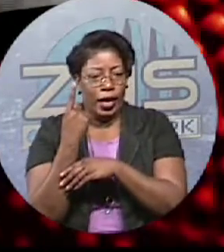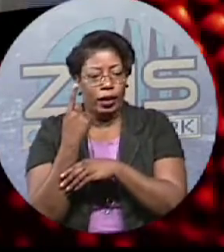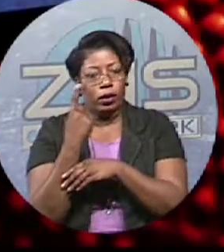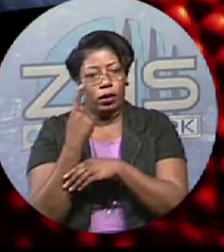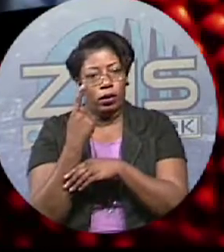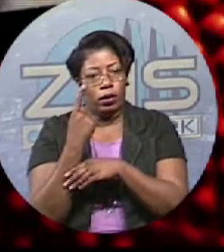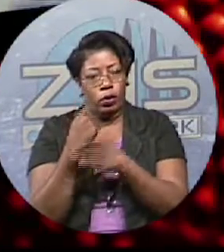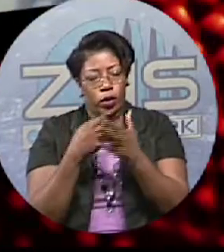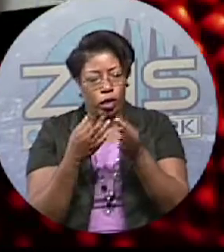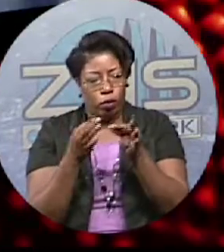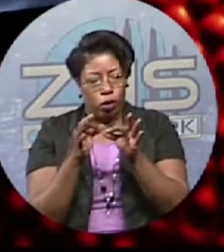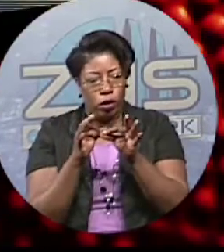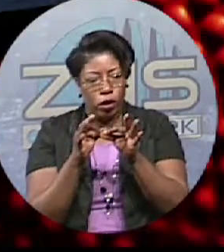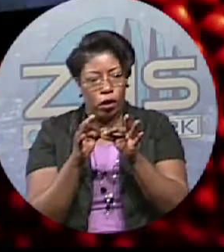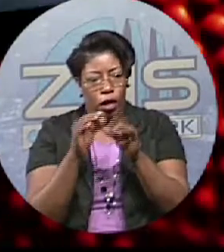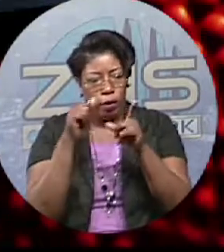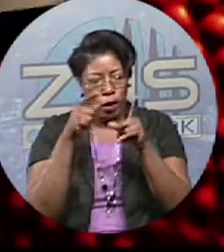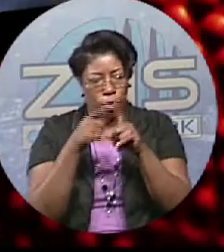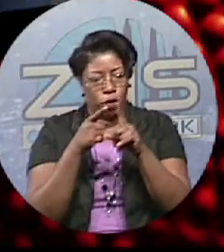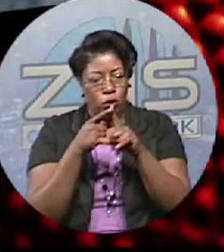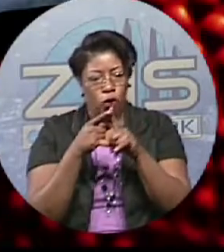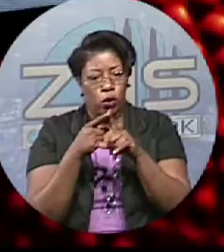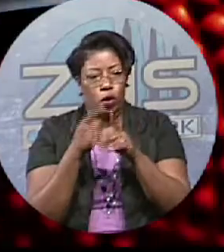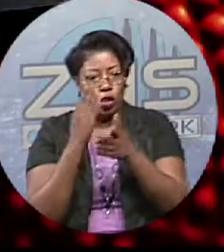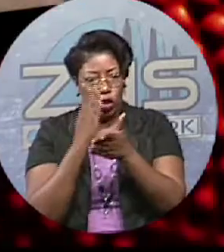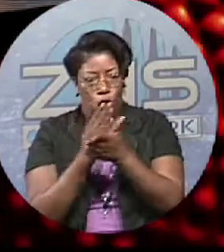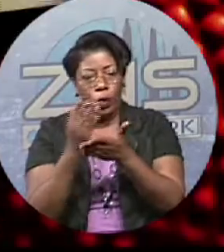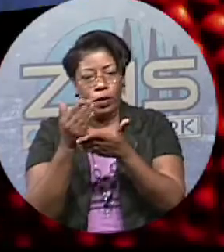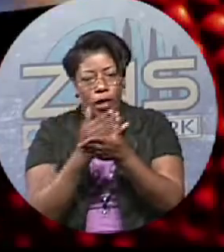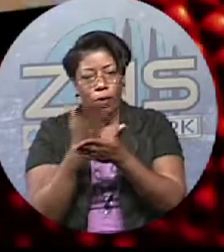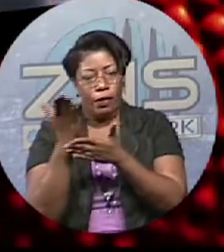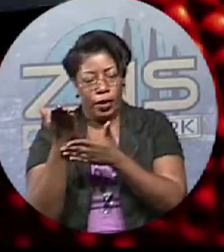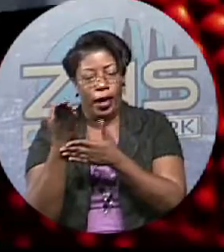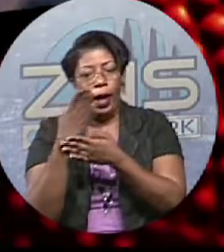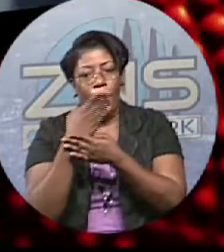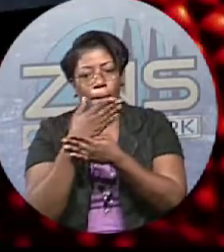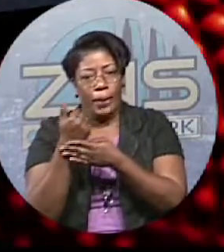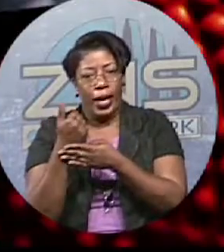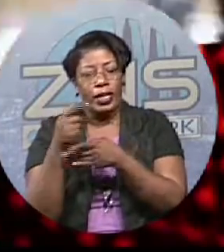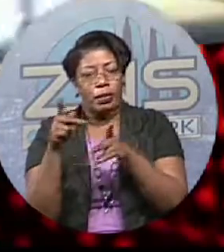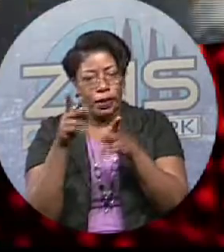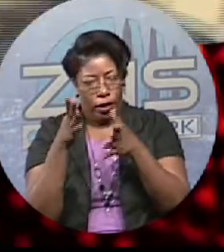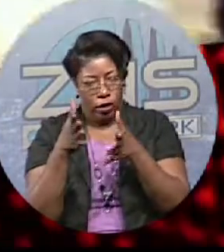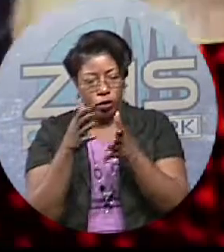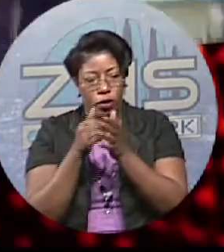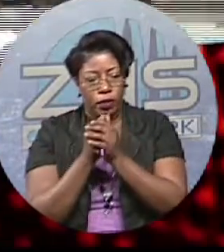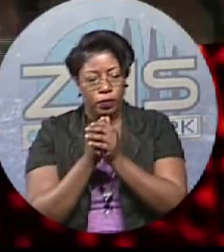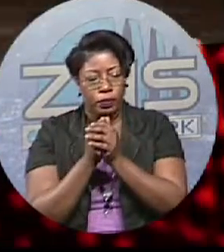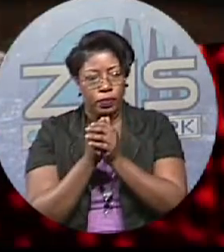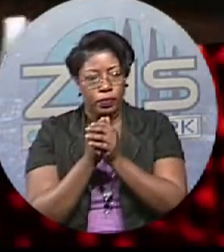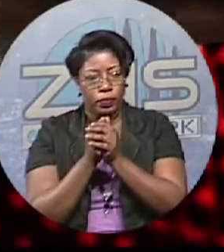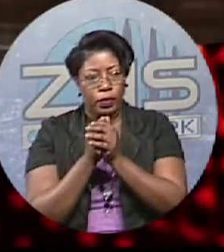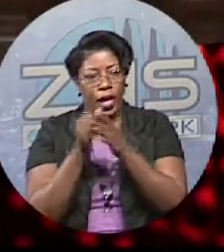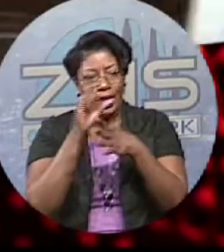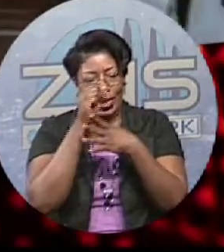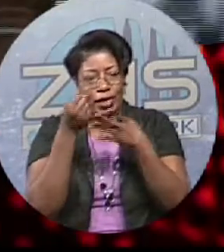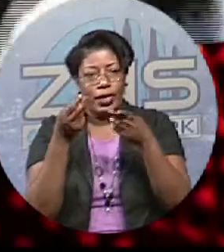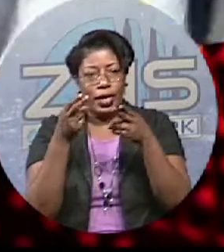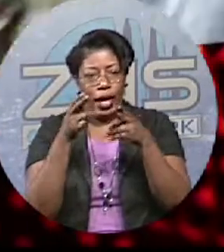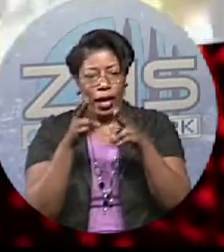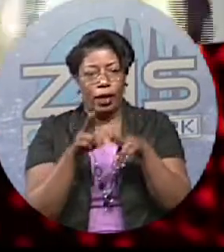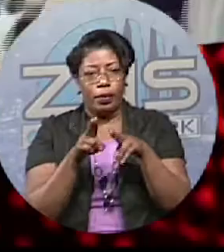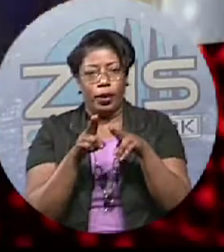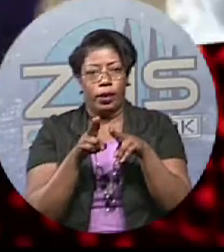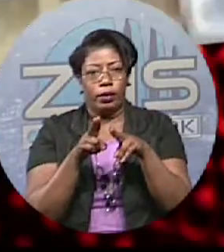and be able to shut down some of their best players so that we can come out victorious. As the season's gone on, we feel